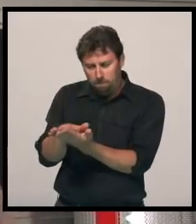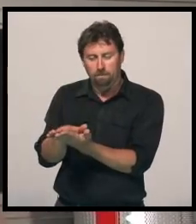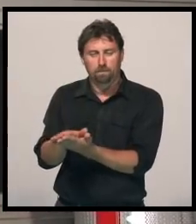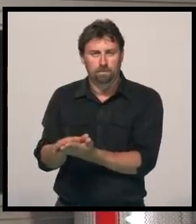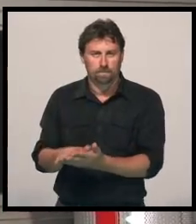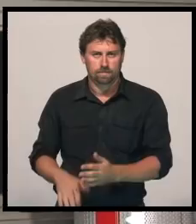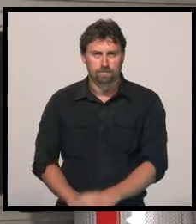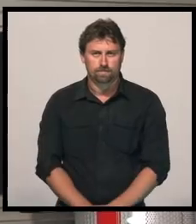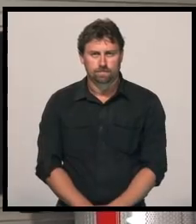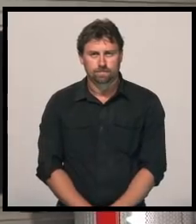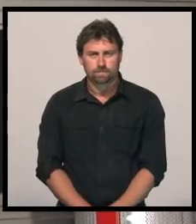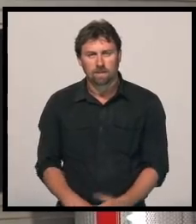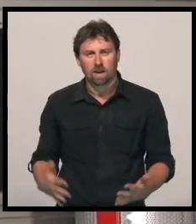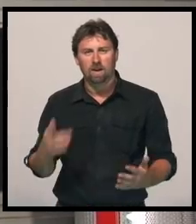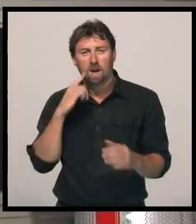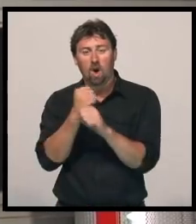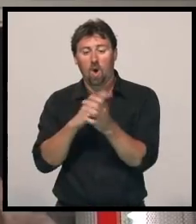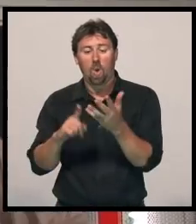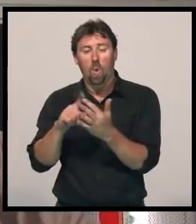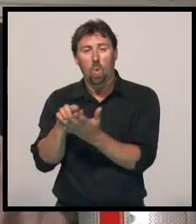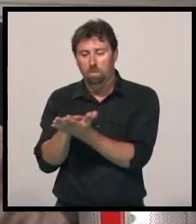And most of the glue comes out, as you can see.